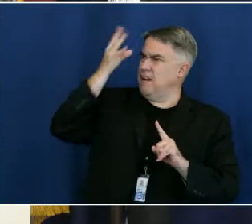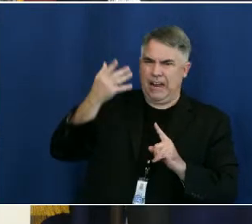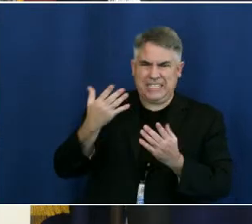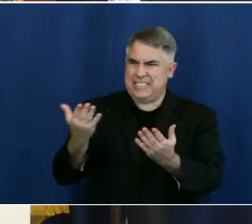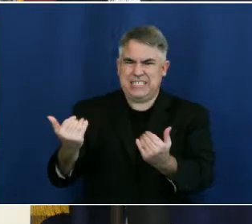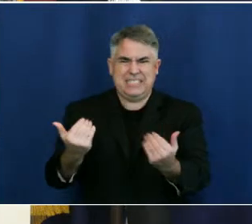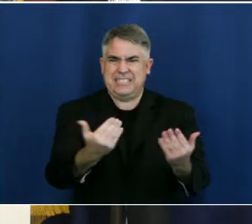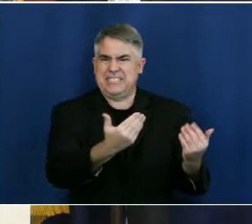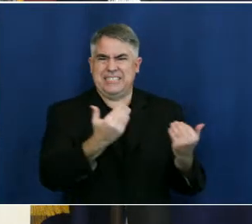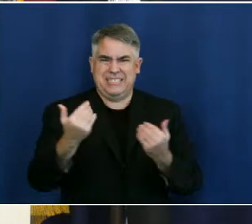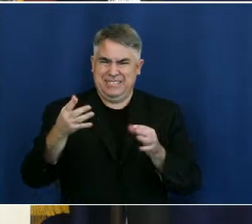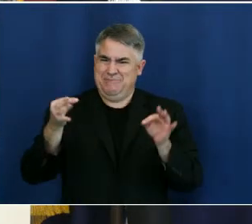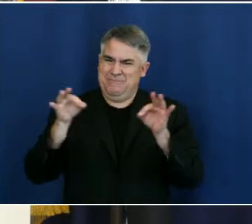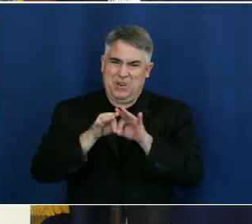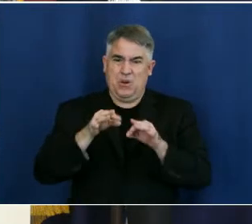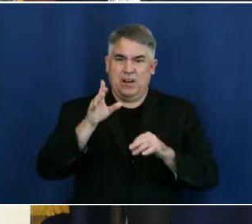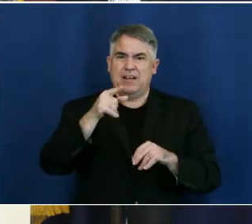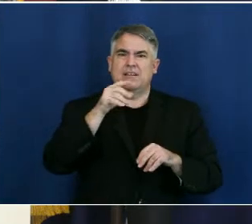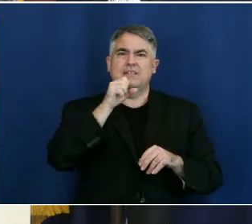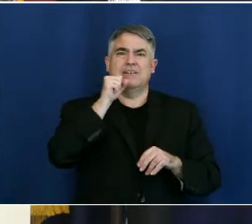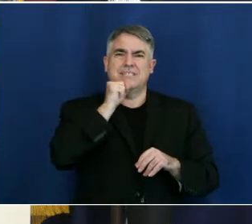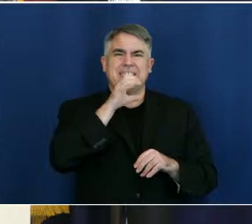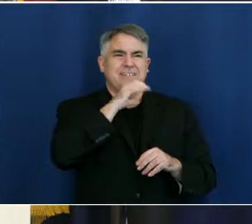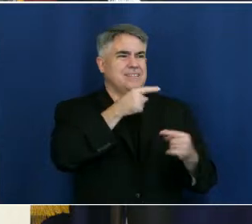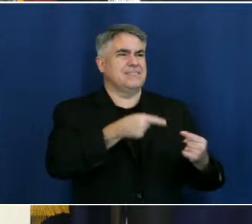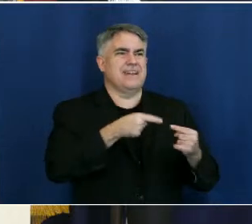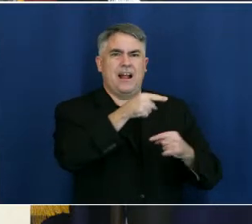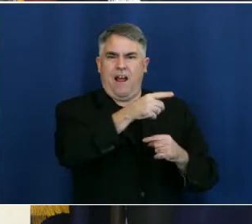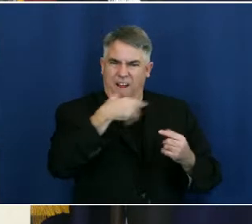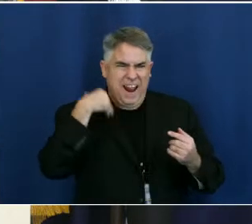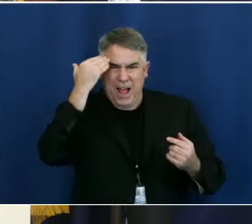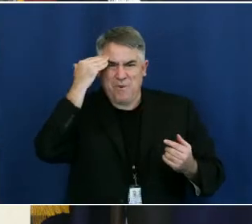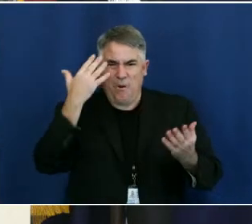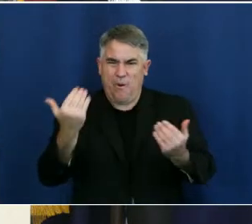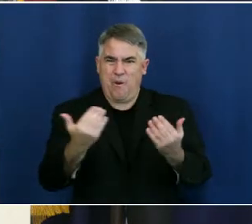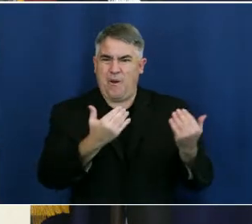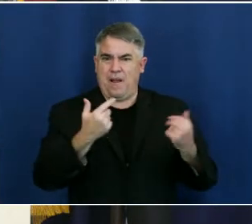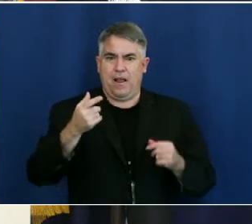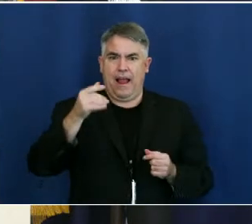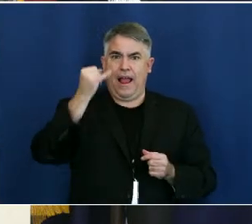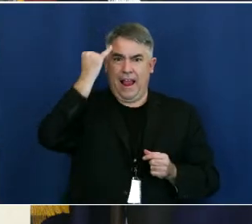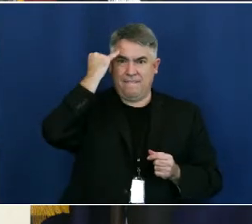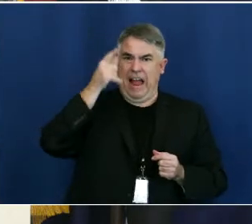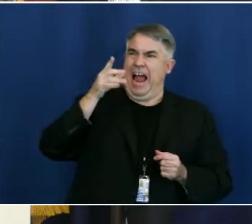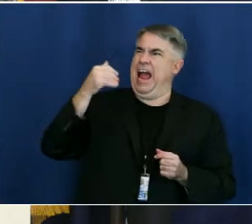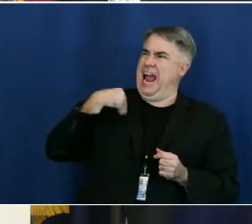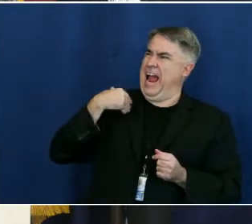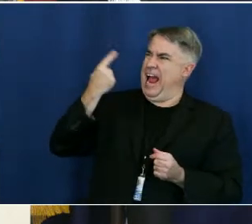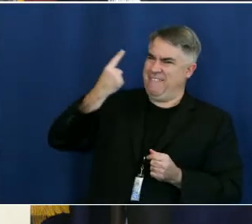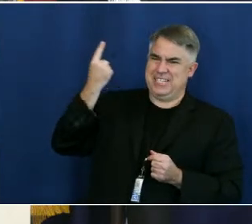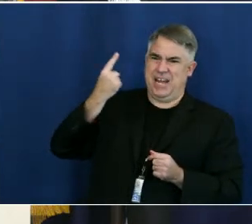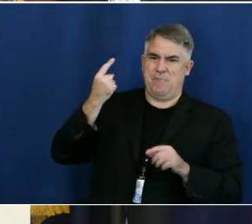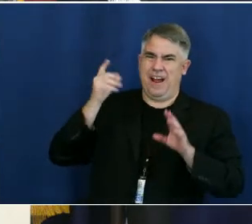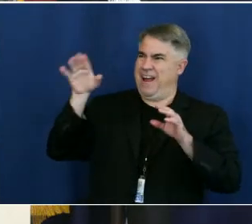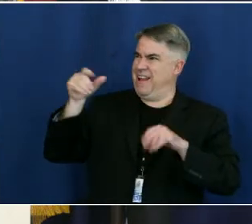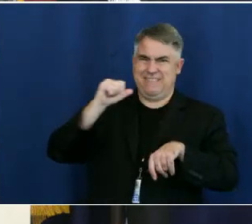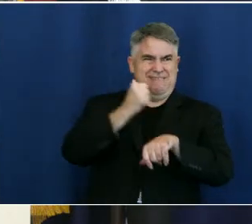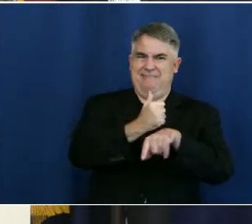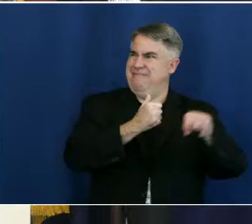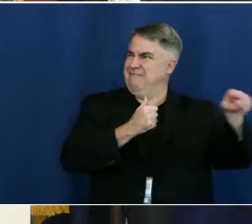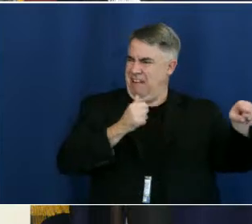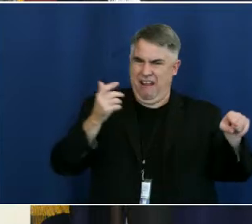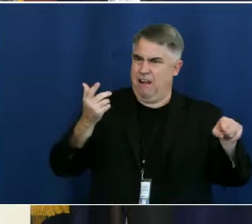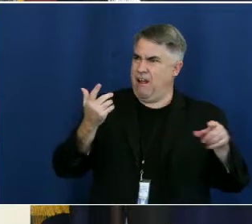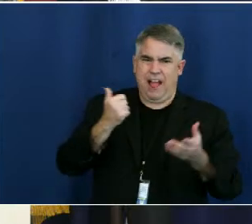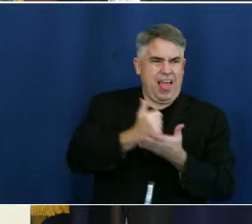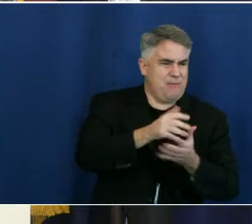if you're able to, we ask that you help make an appointment for them, and I know that many of you have because I'm getting a lot of texts and messages about this. Again,